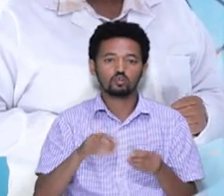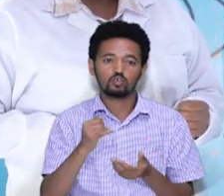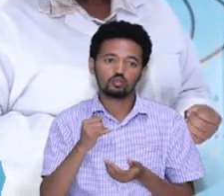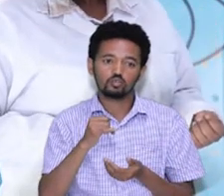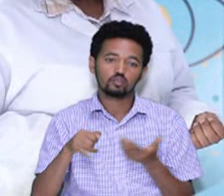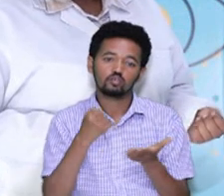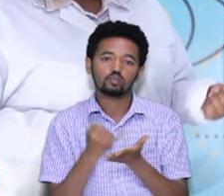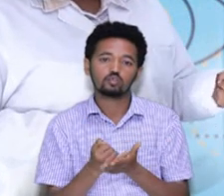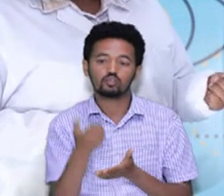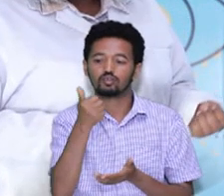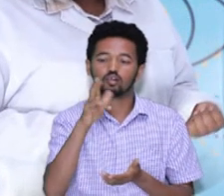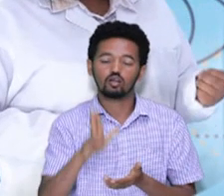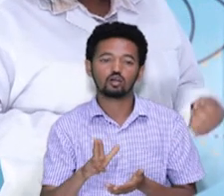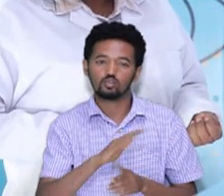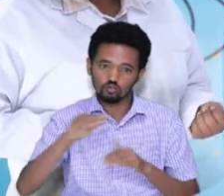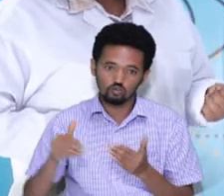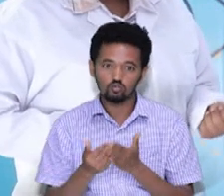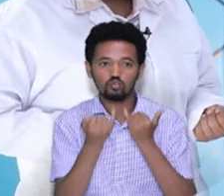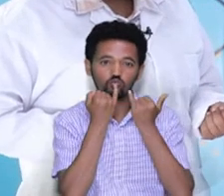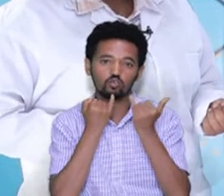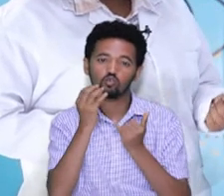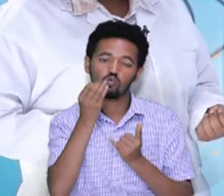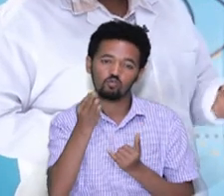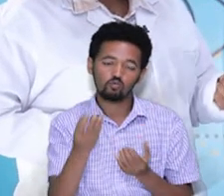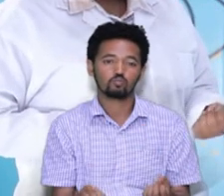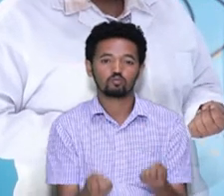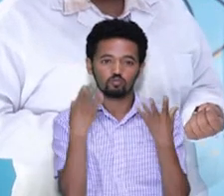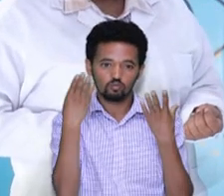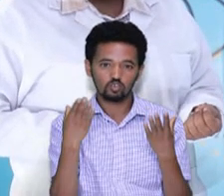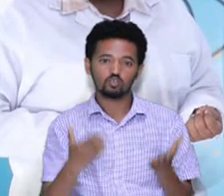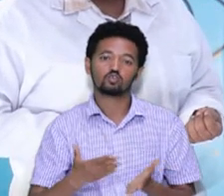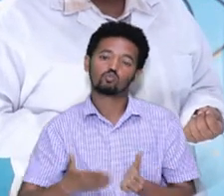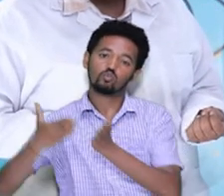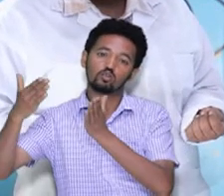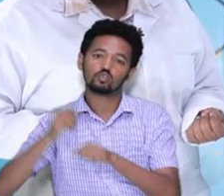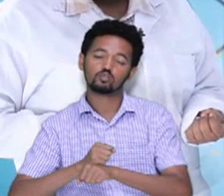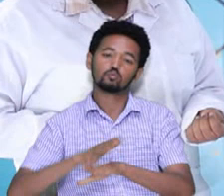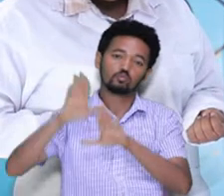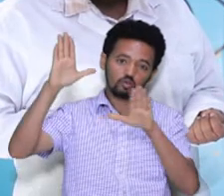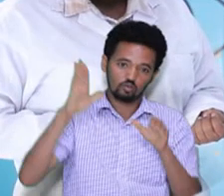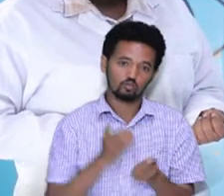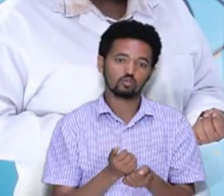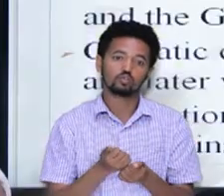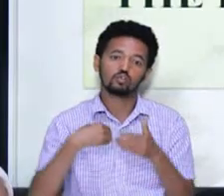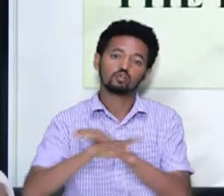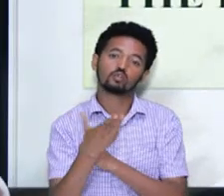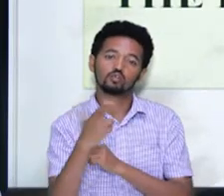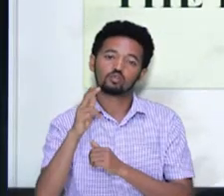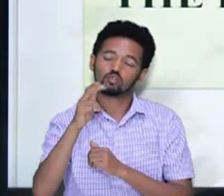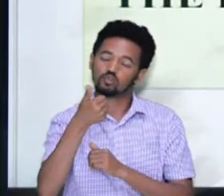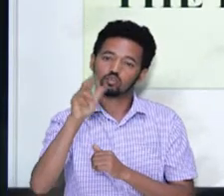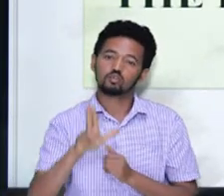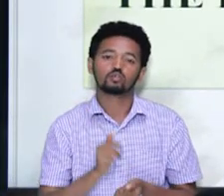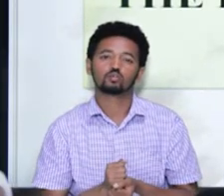era. And also formation of many of the volcanic mountains during this era.